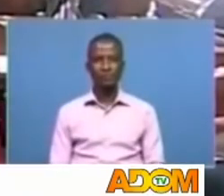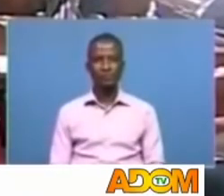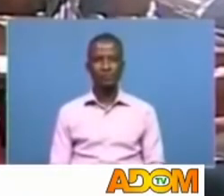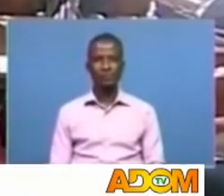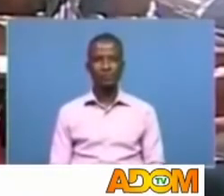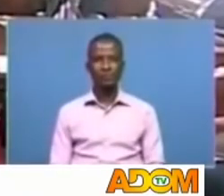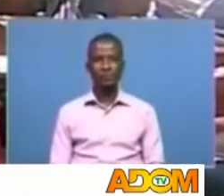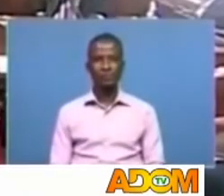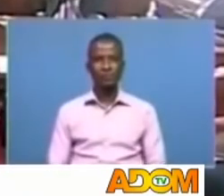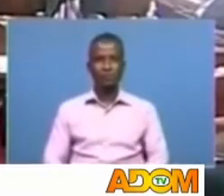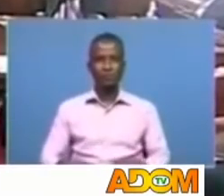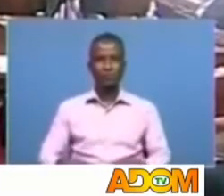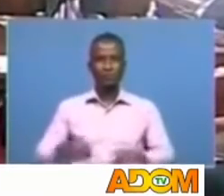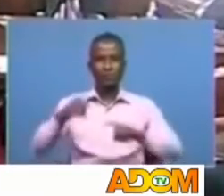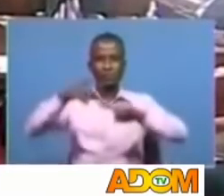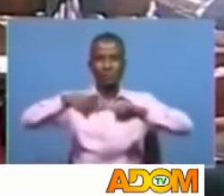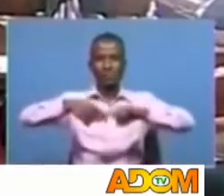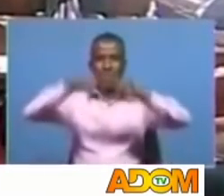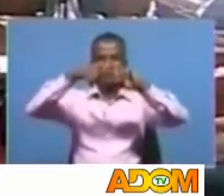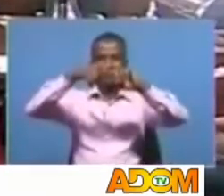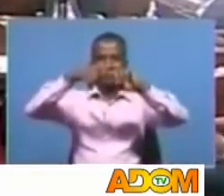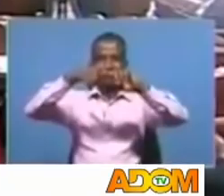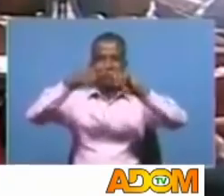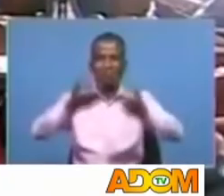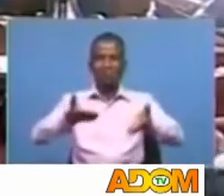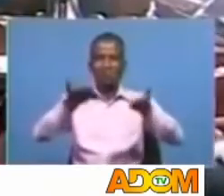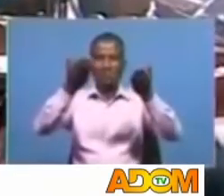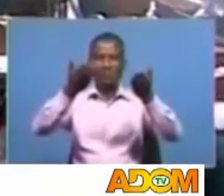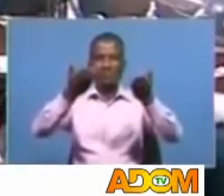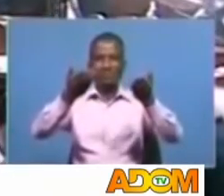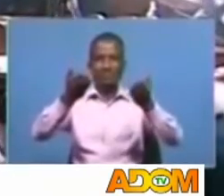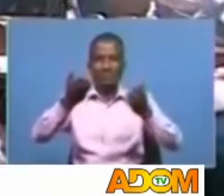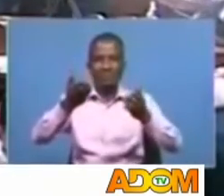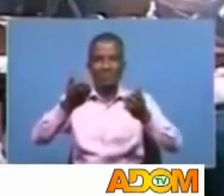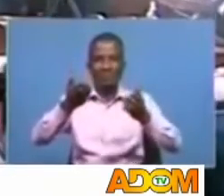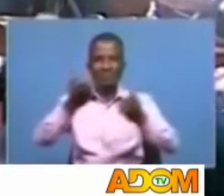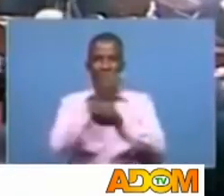The court will rise to consider its ruling.